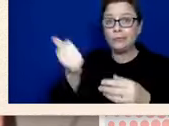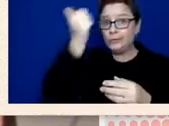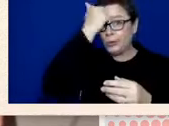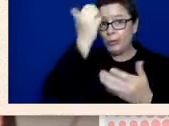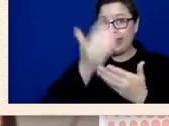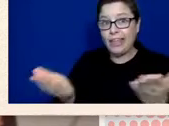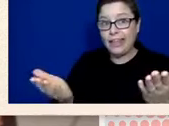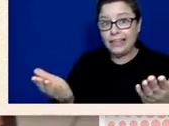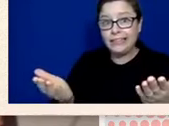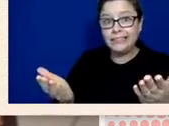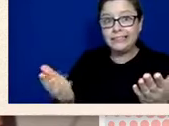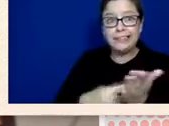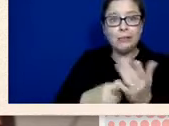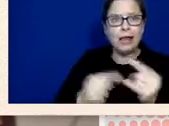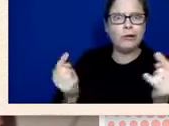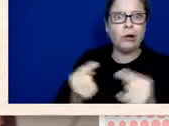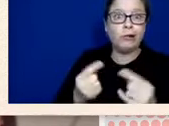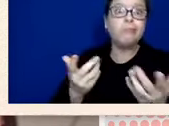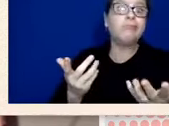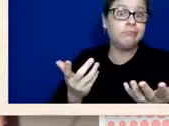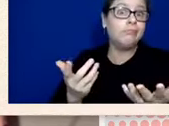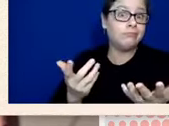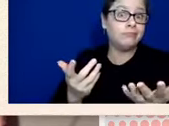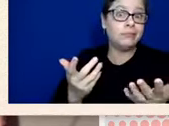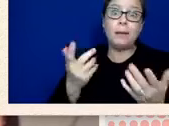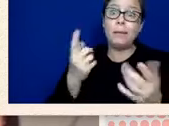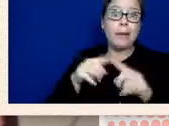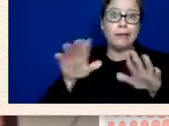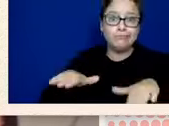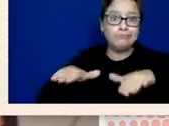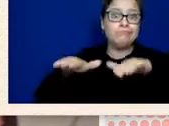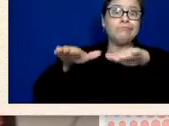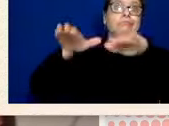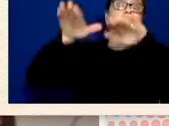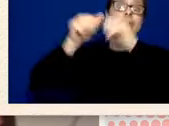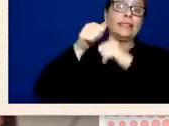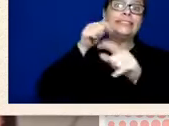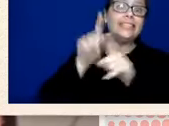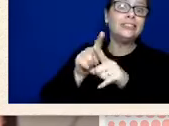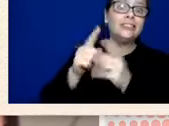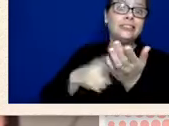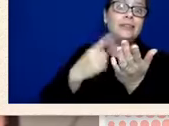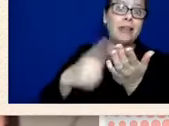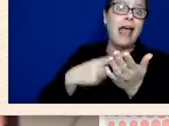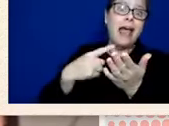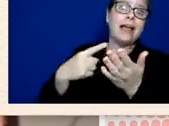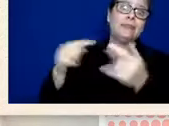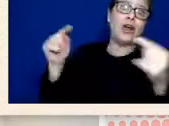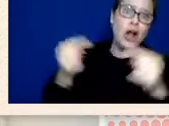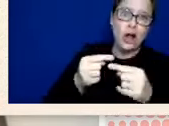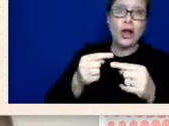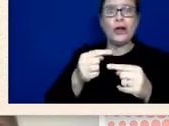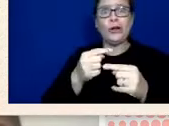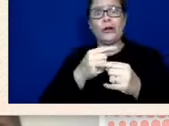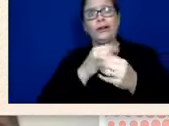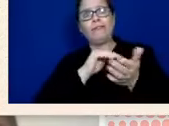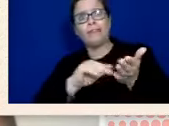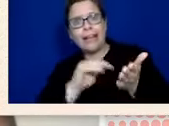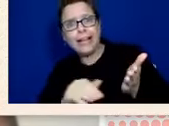Got hurt. But that's what you do with your sister. So. What about you, Destiny?